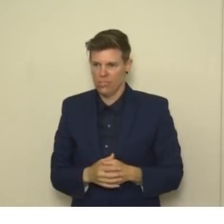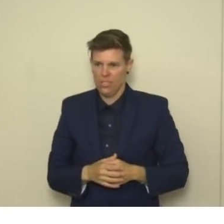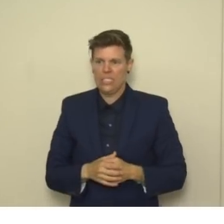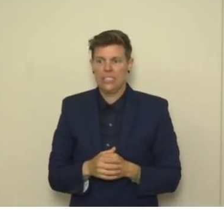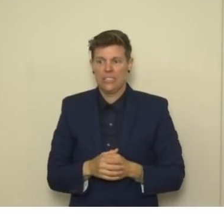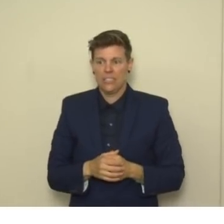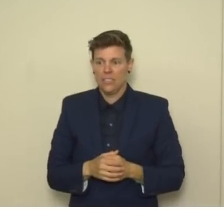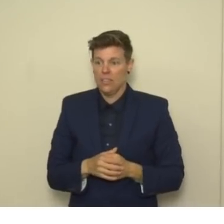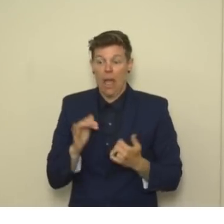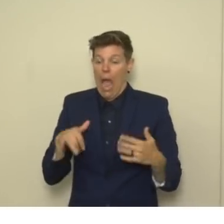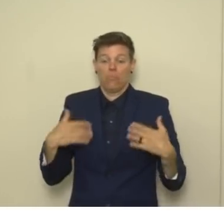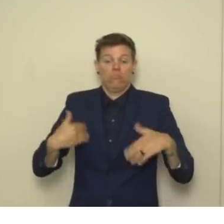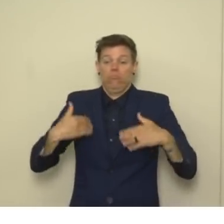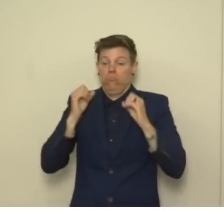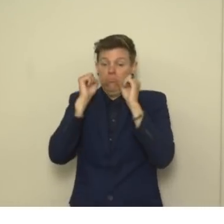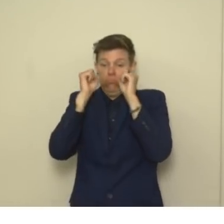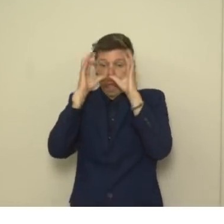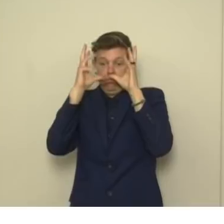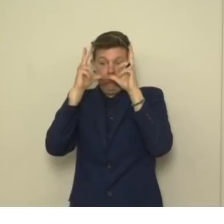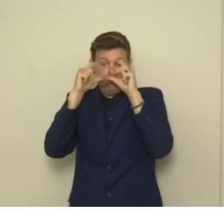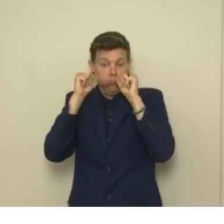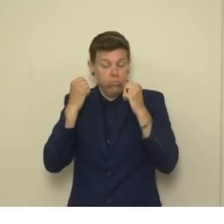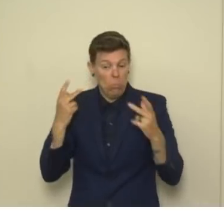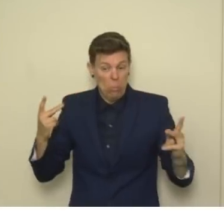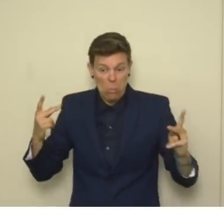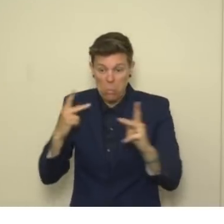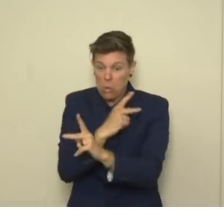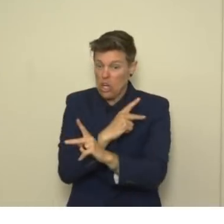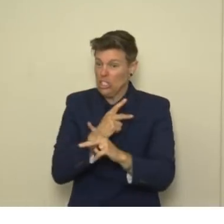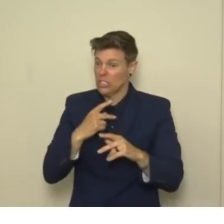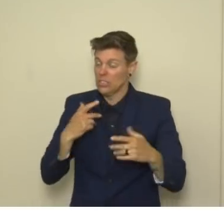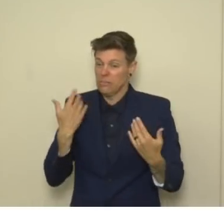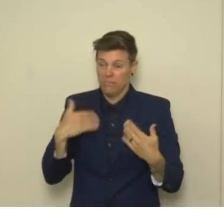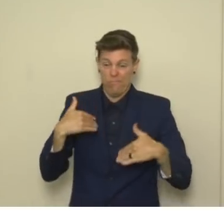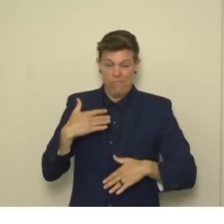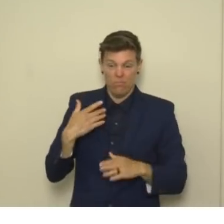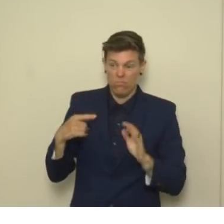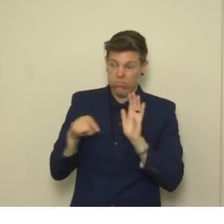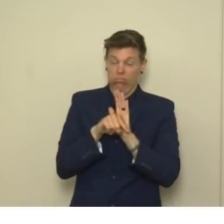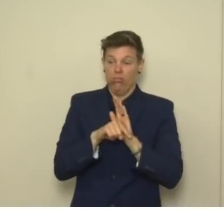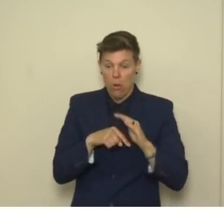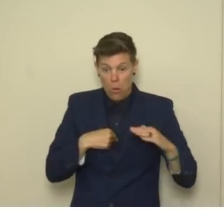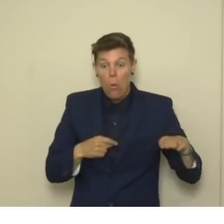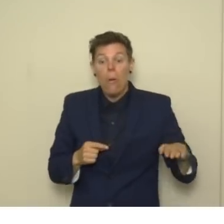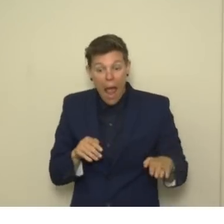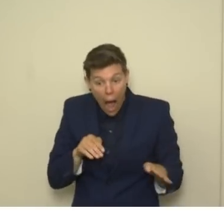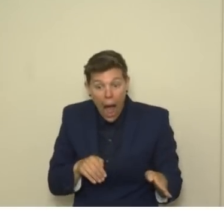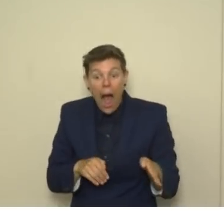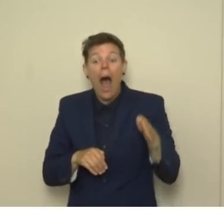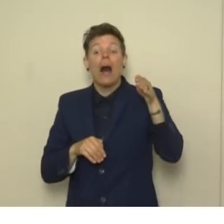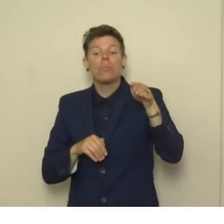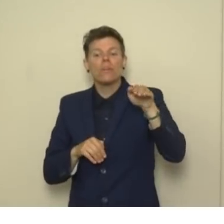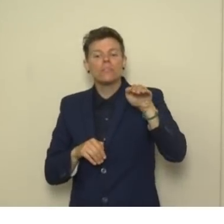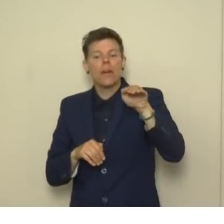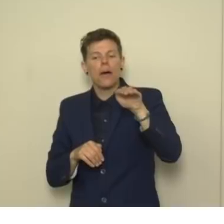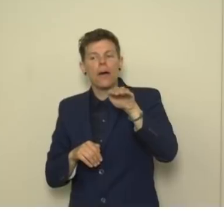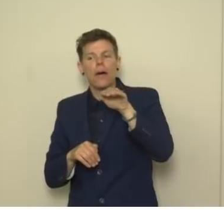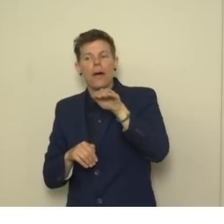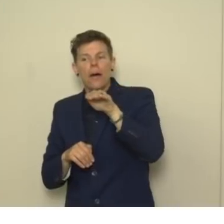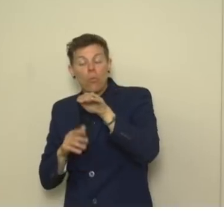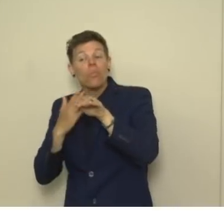had so far. That curve did flatten again. Thank you, New Mexico. Cases dropped